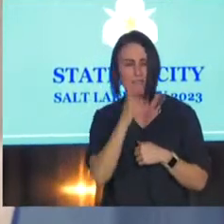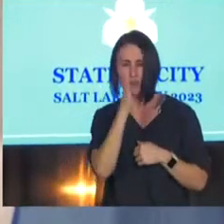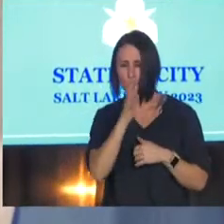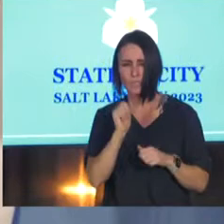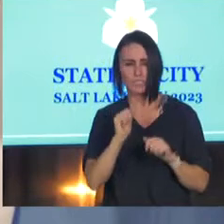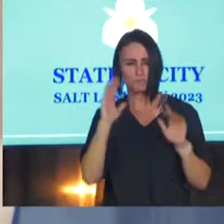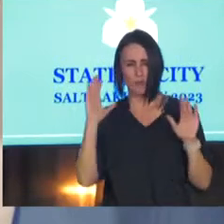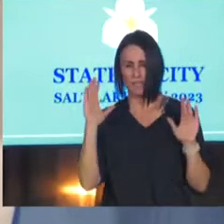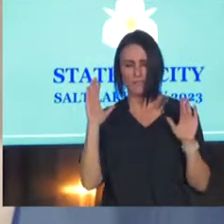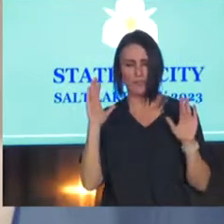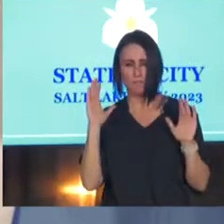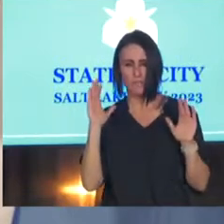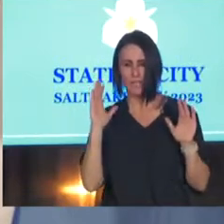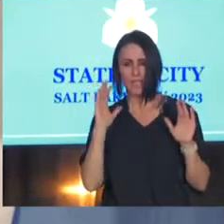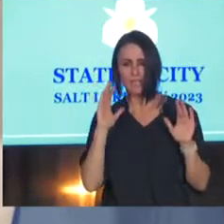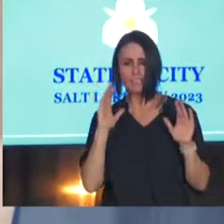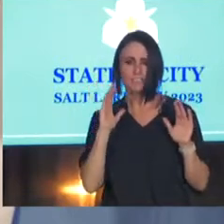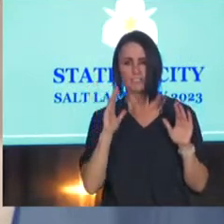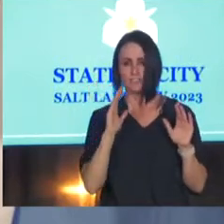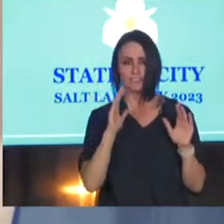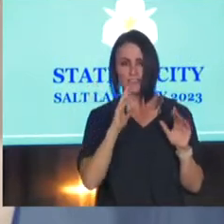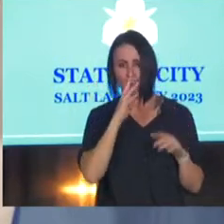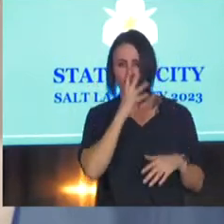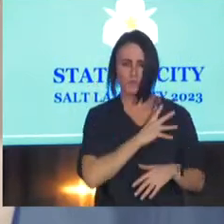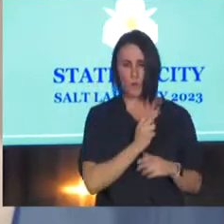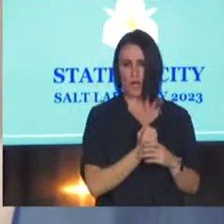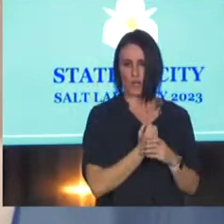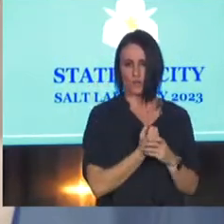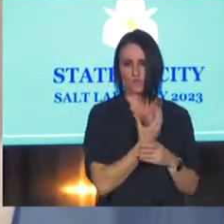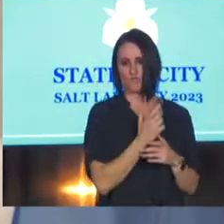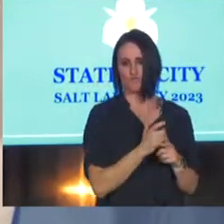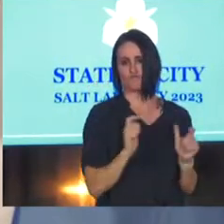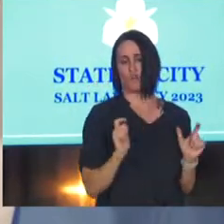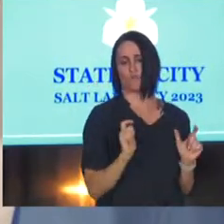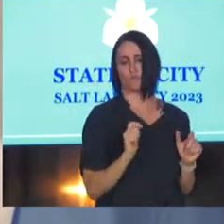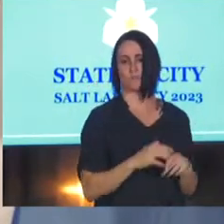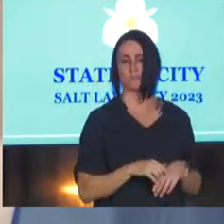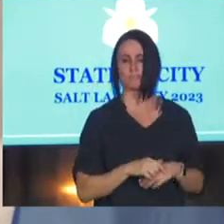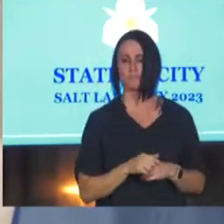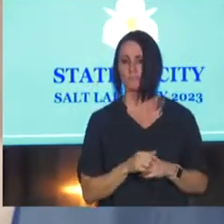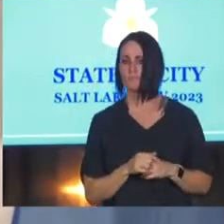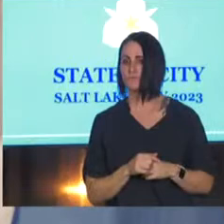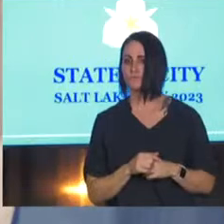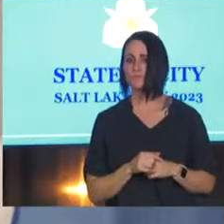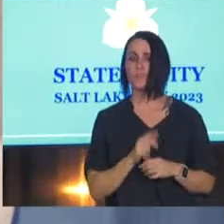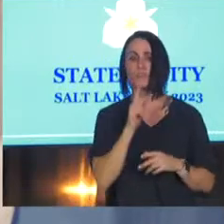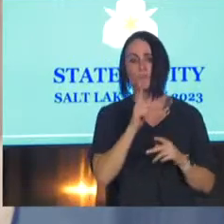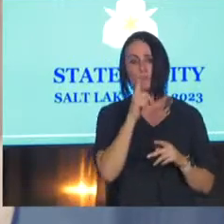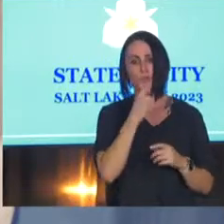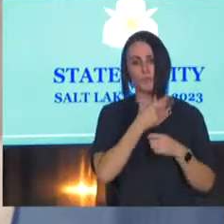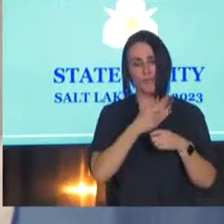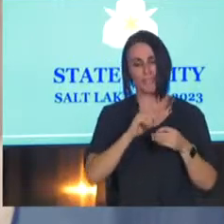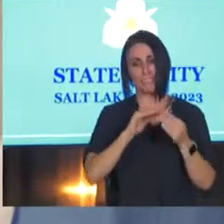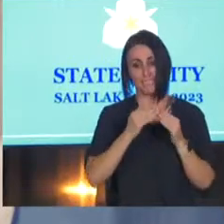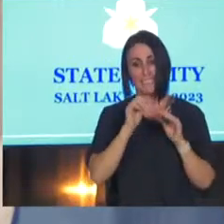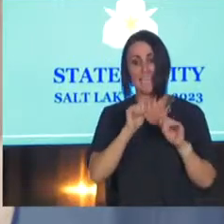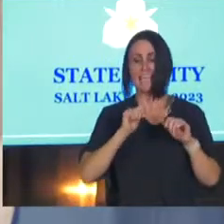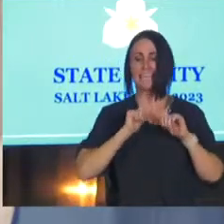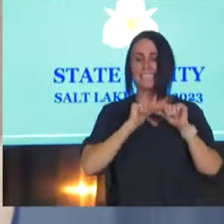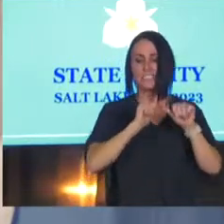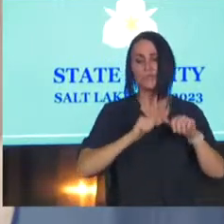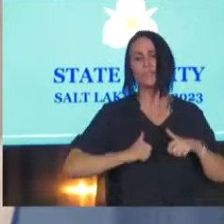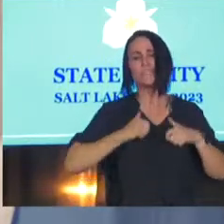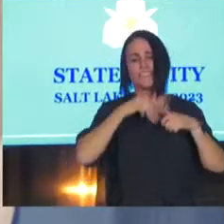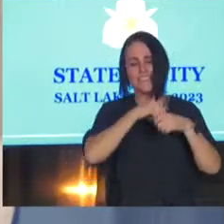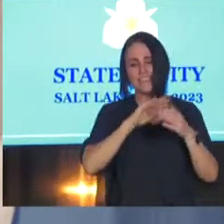surrender to gentrification, and we will do everything that we can to ensure that the people who make this city can continue to live in